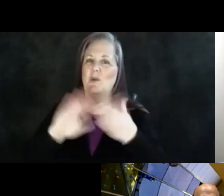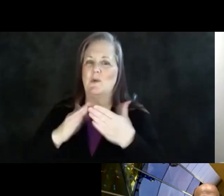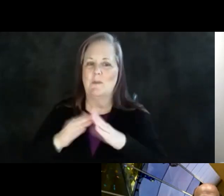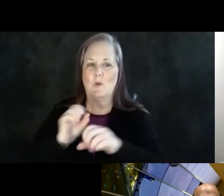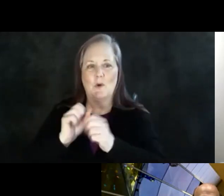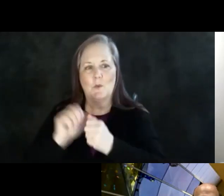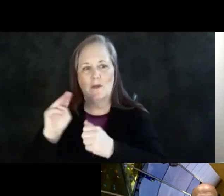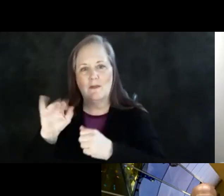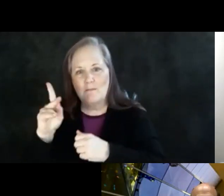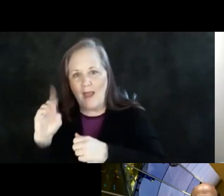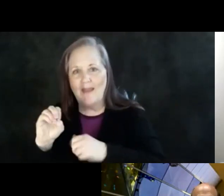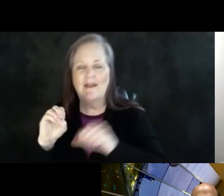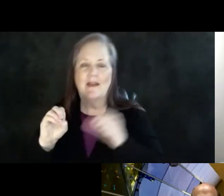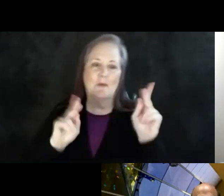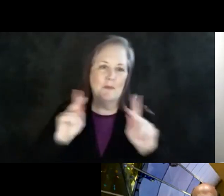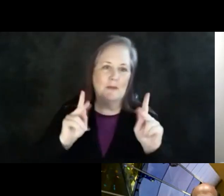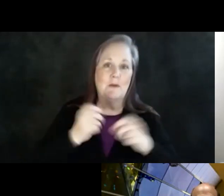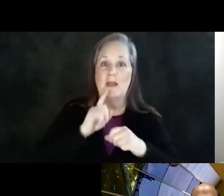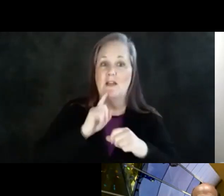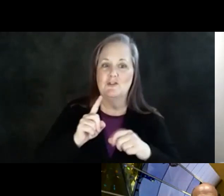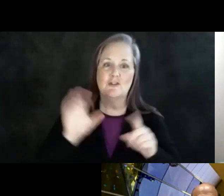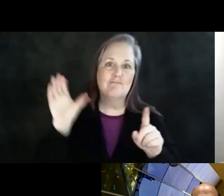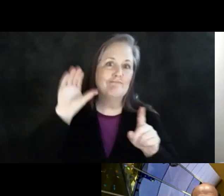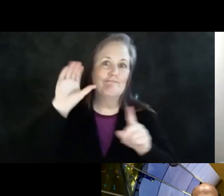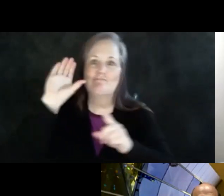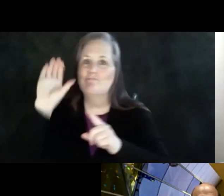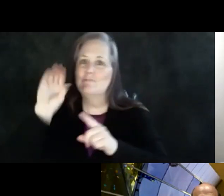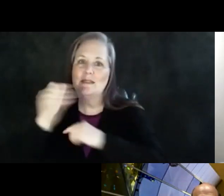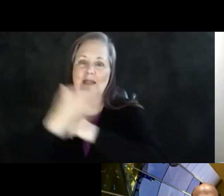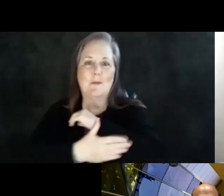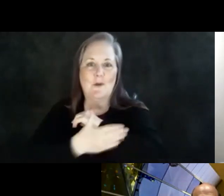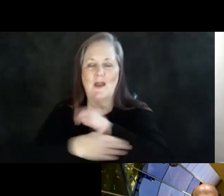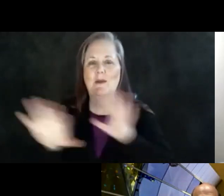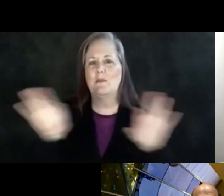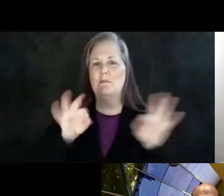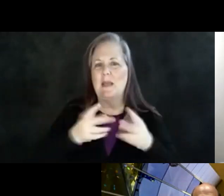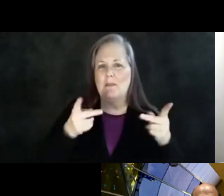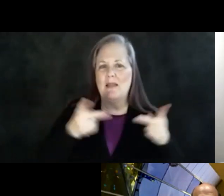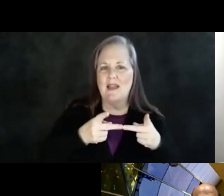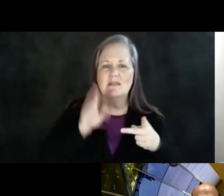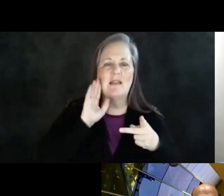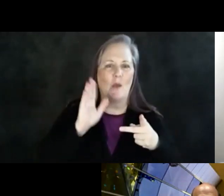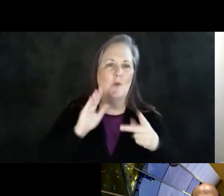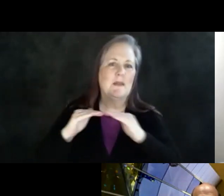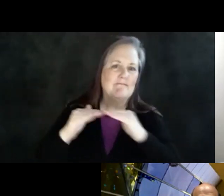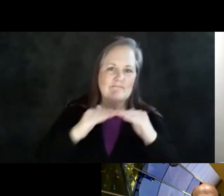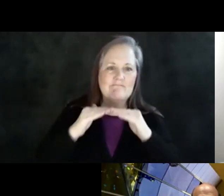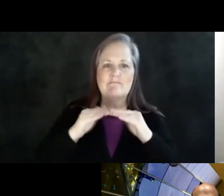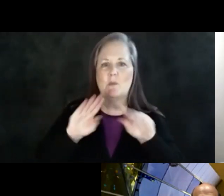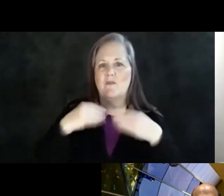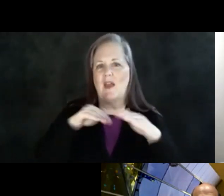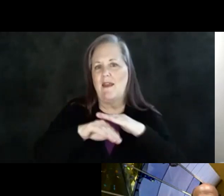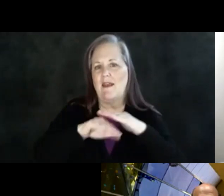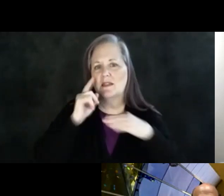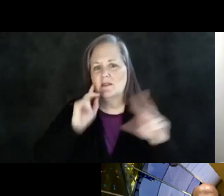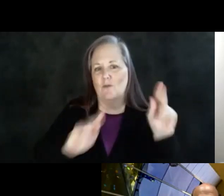and others to make sure that we're looking all over Sacramento County, choosing sites that are going to be equitable and provide access for people.